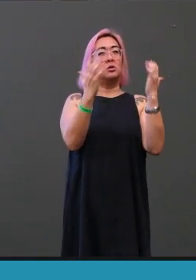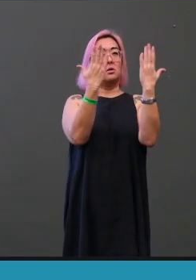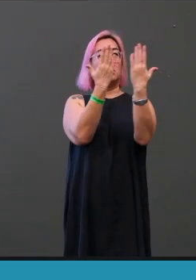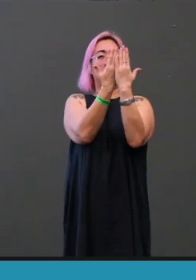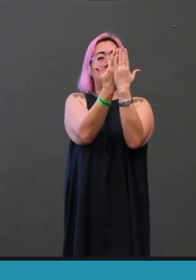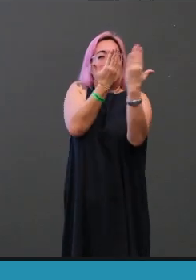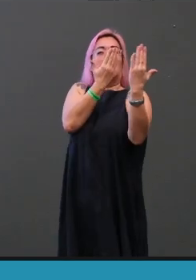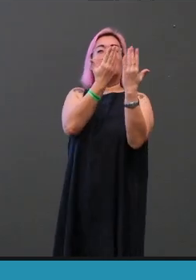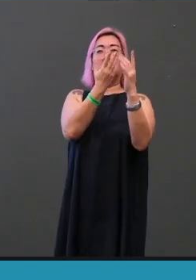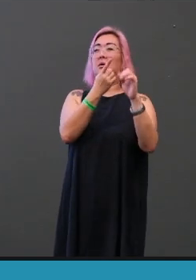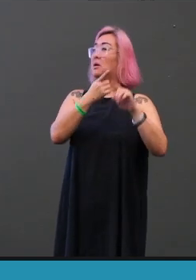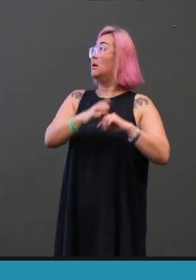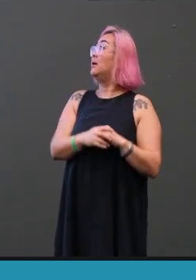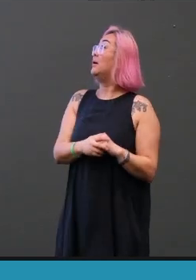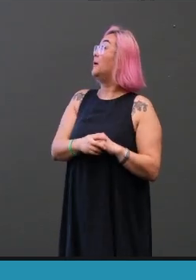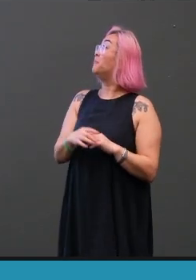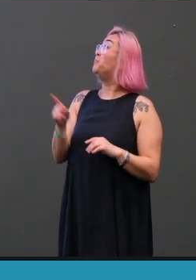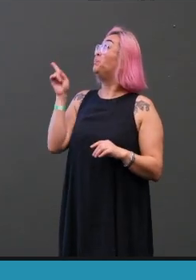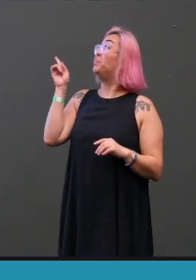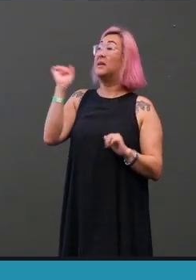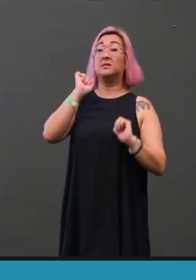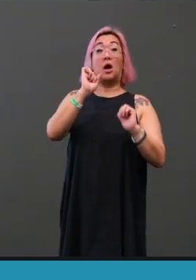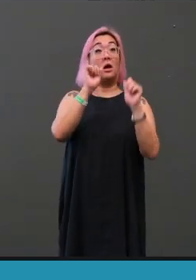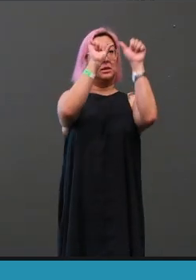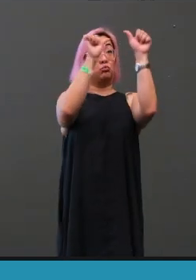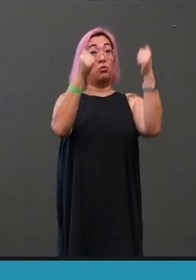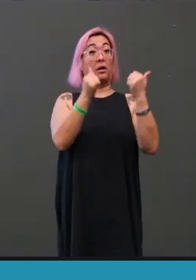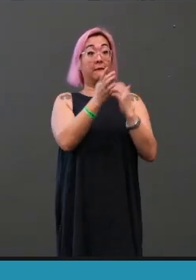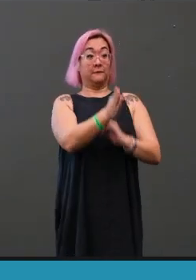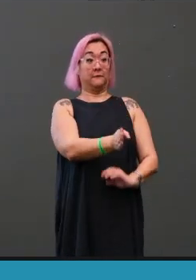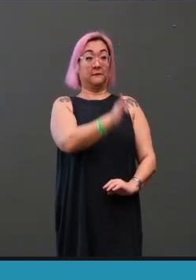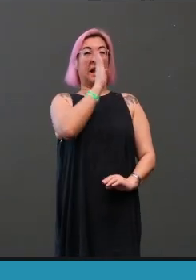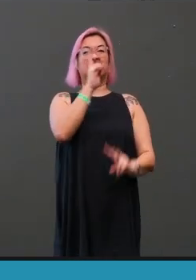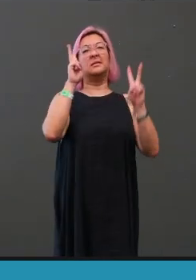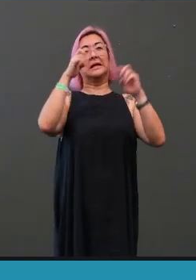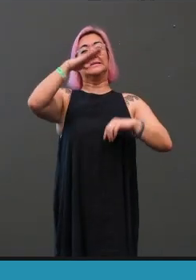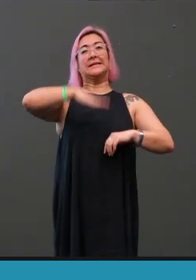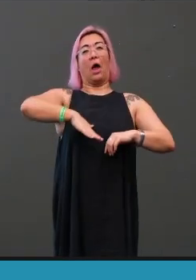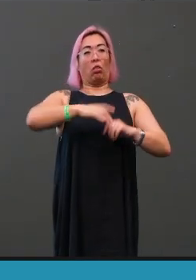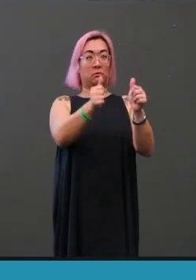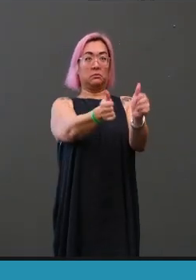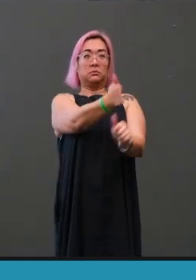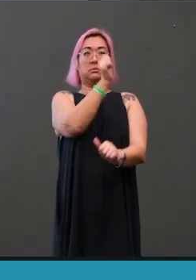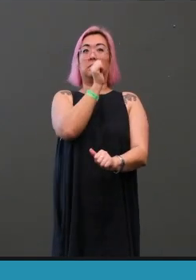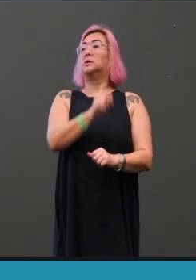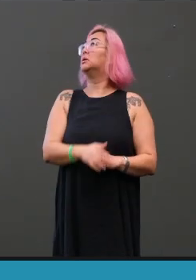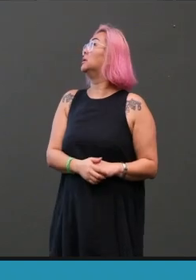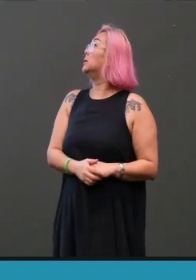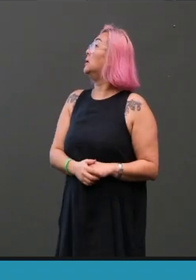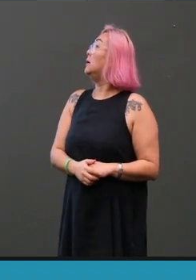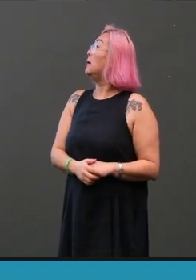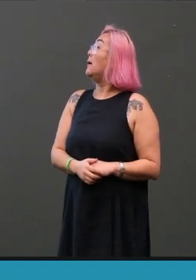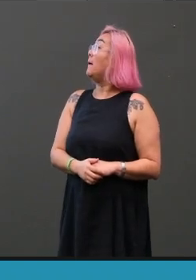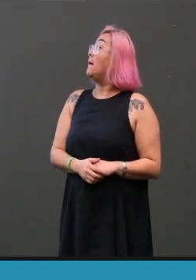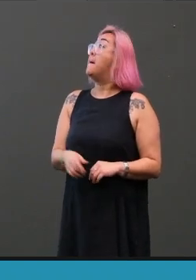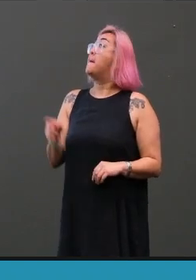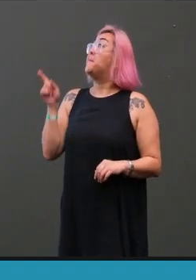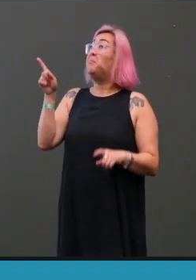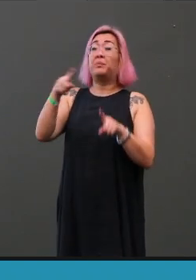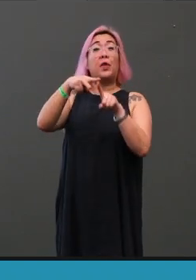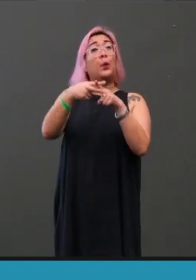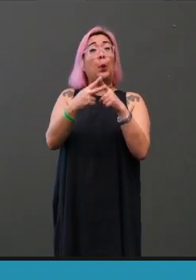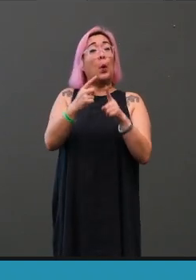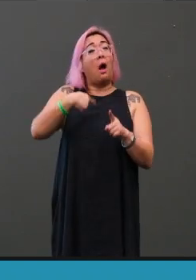southward facing sprite. So there are multiple different tools to do this. I use a free one called Lighter. In Lighter, you can